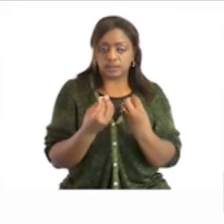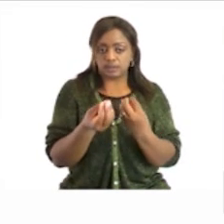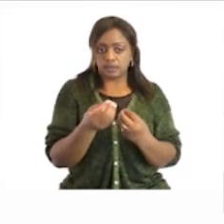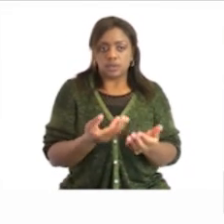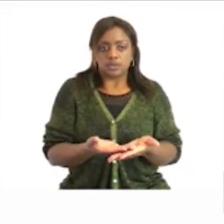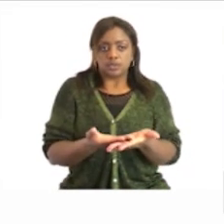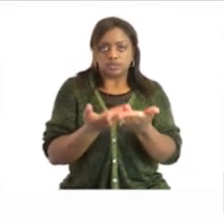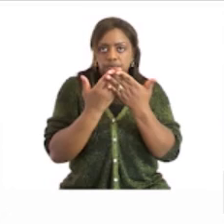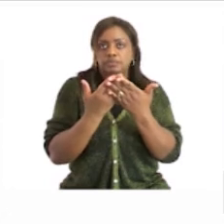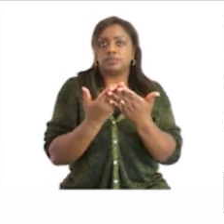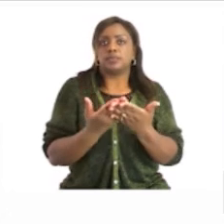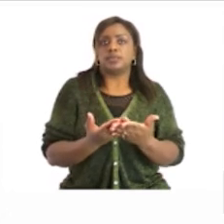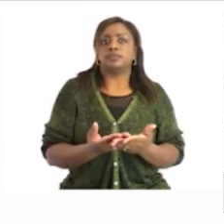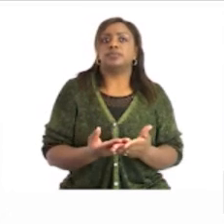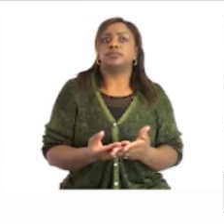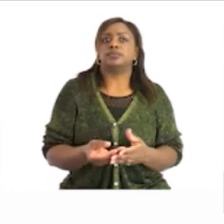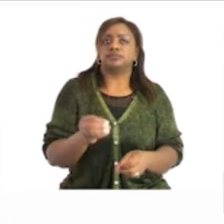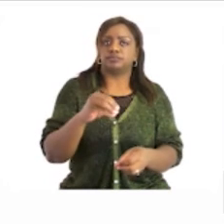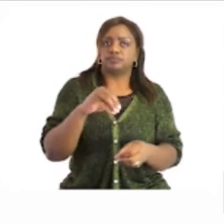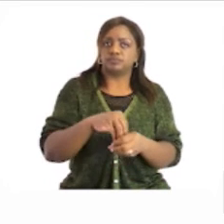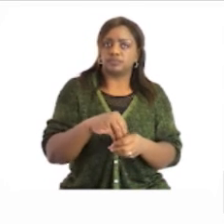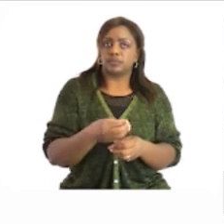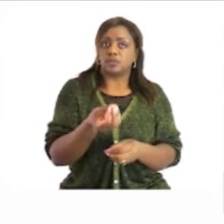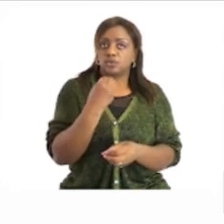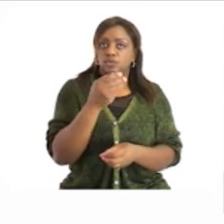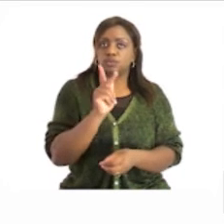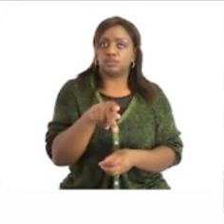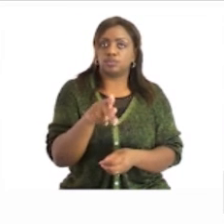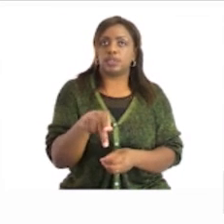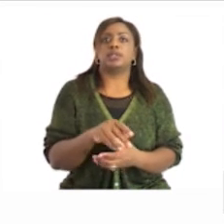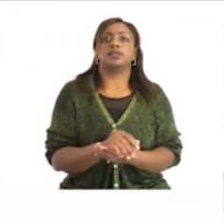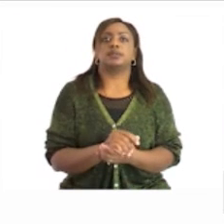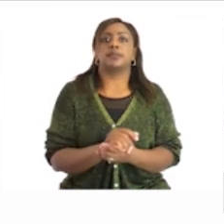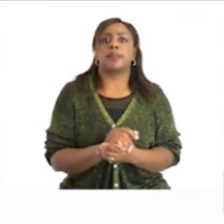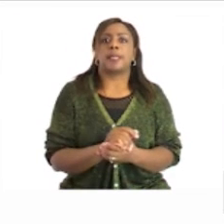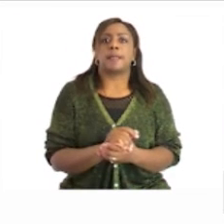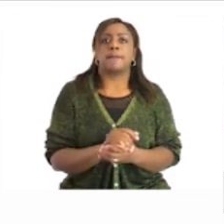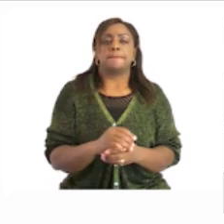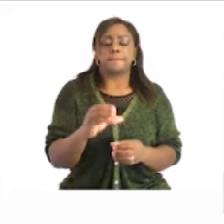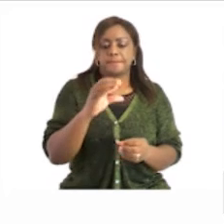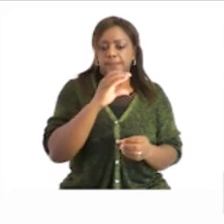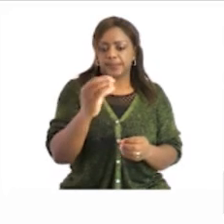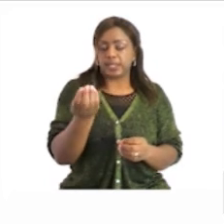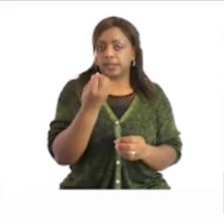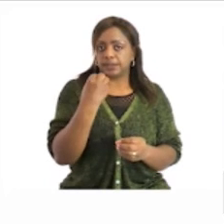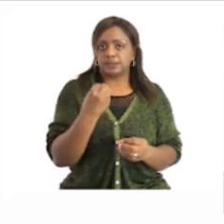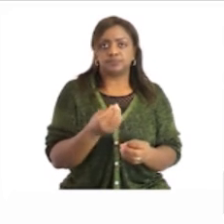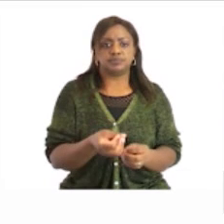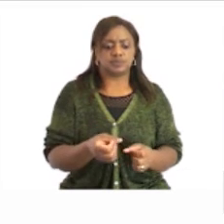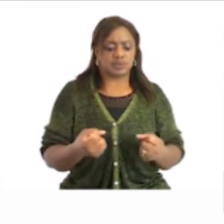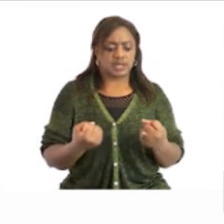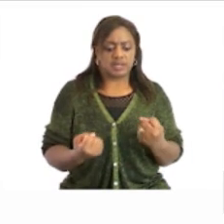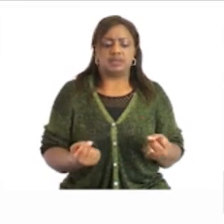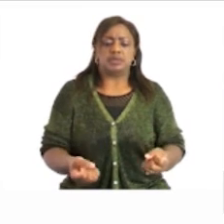let's move on to the third one, carbohydrates. So carbohydrates gives our bodies energy to do work,